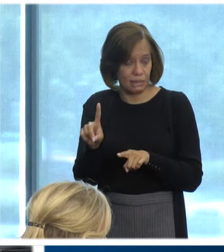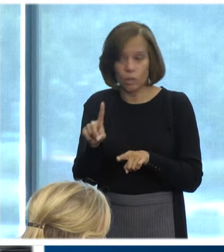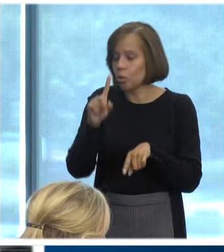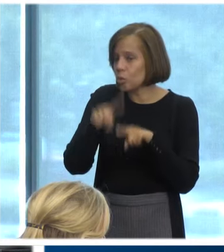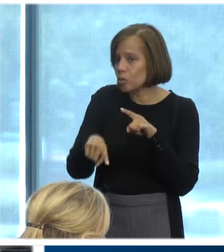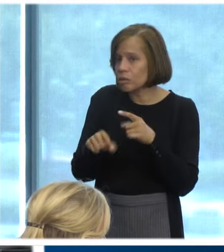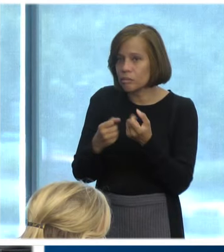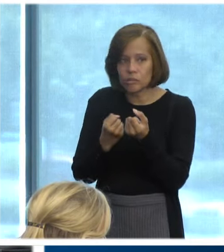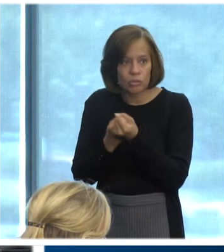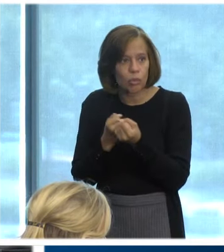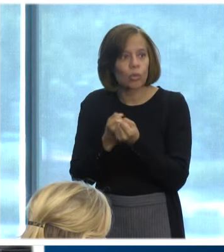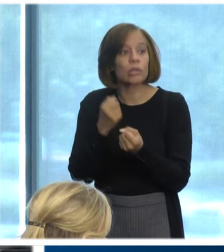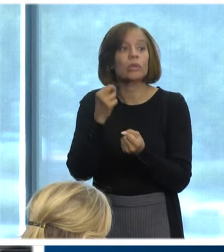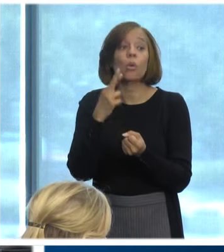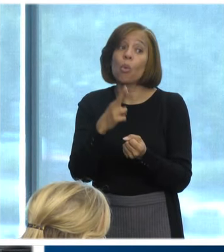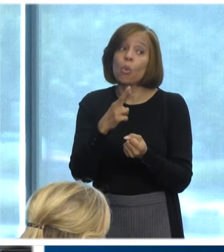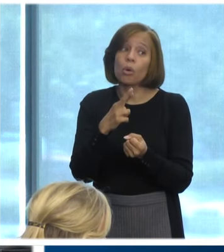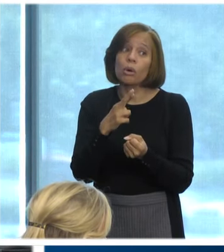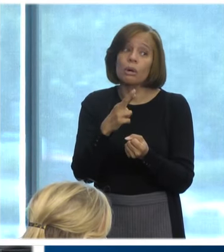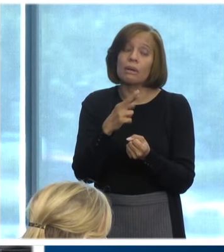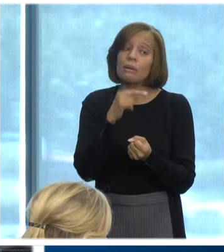supported or refuted